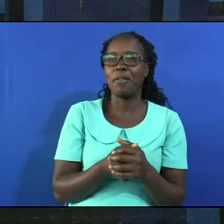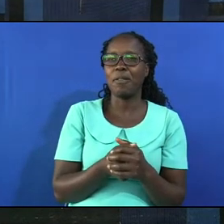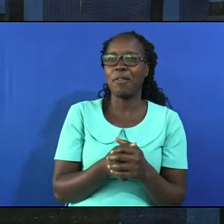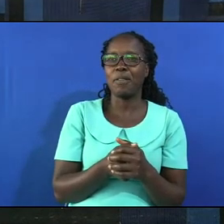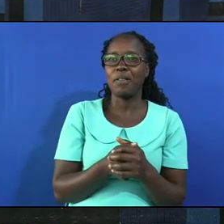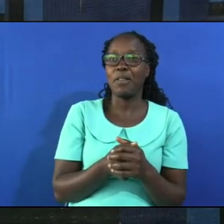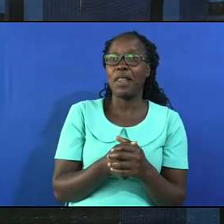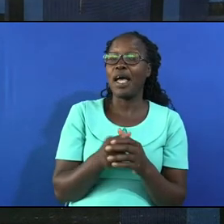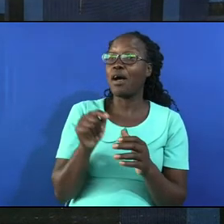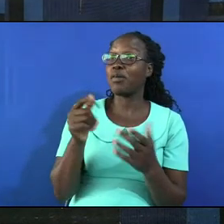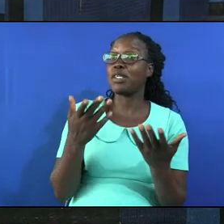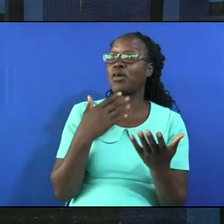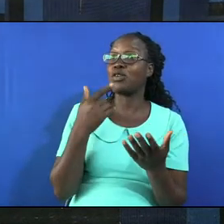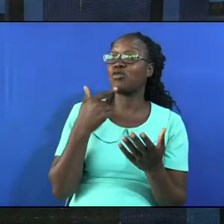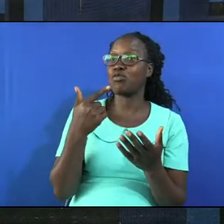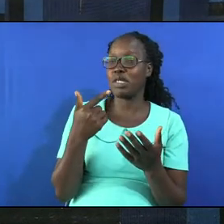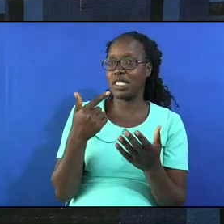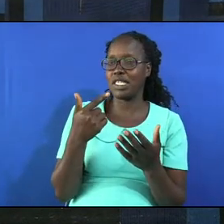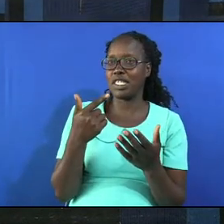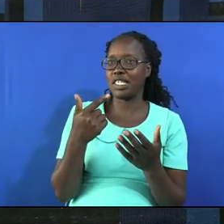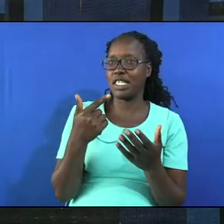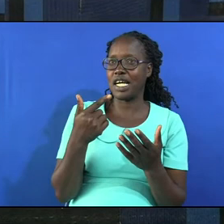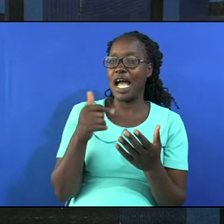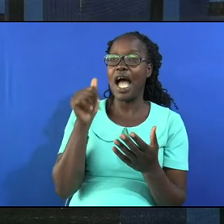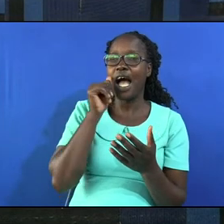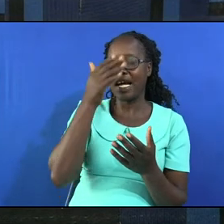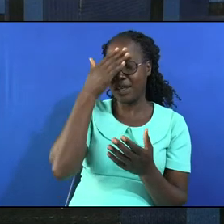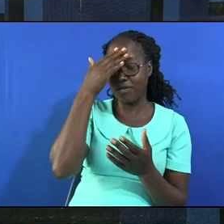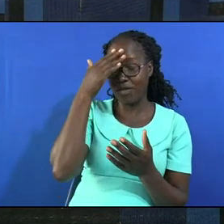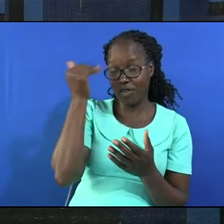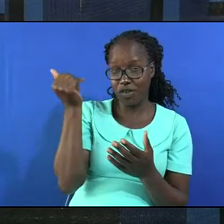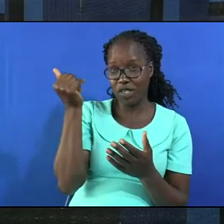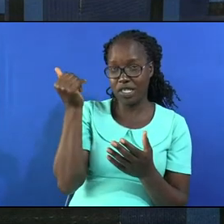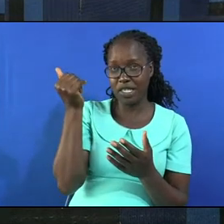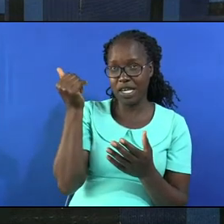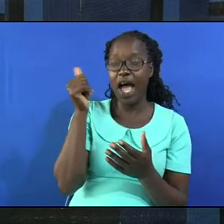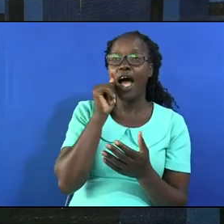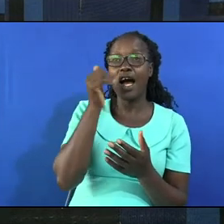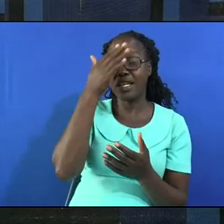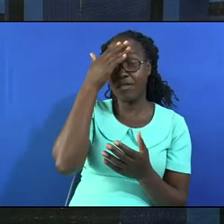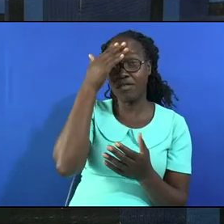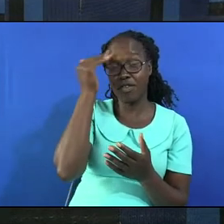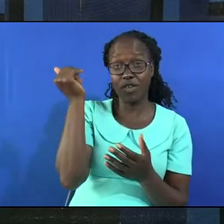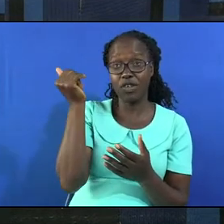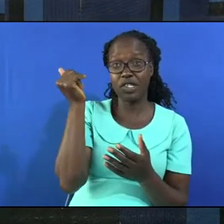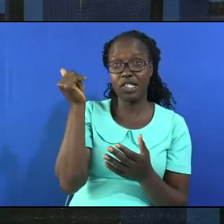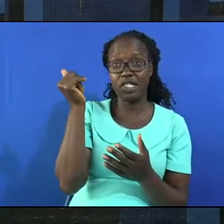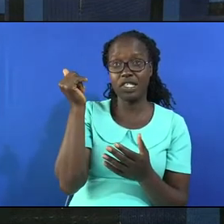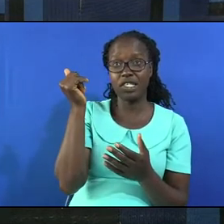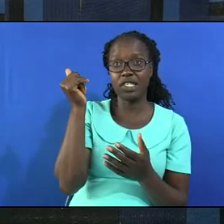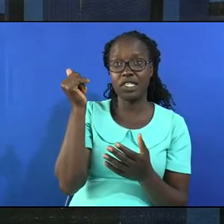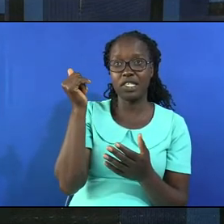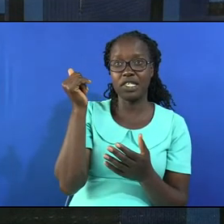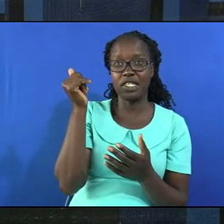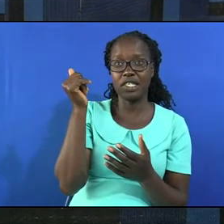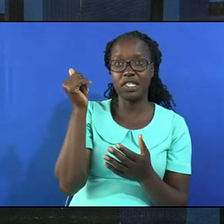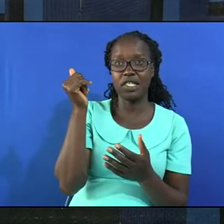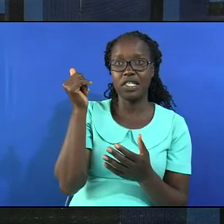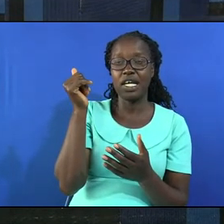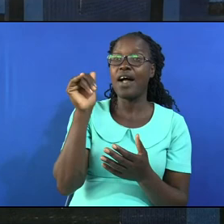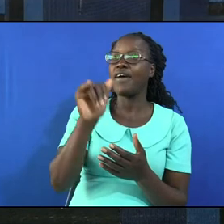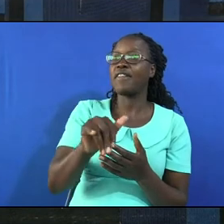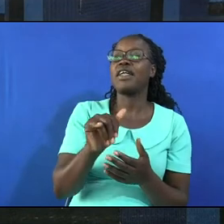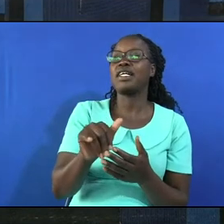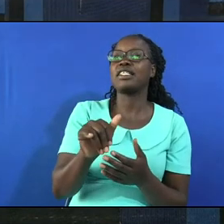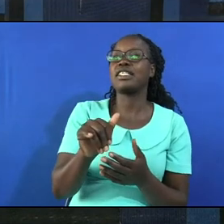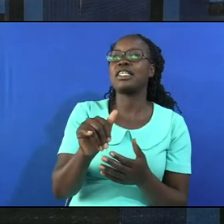There is a point I want to make. Adam forgot. Adam did what? Adam forgot